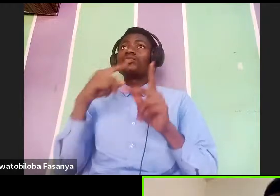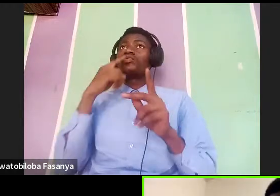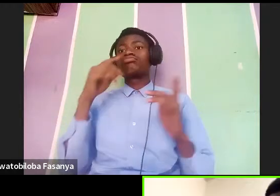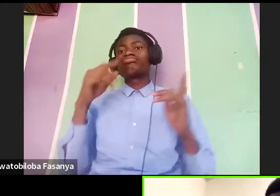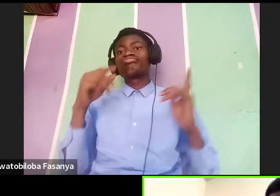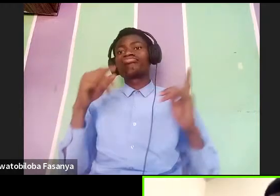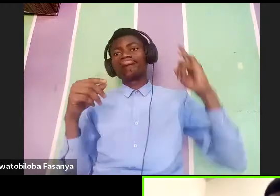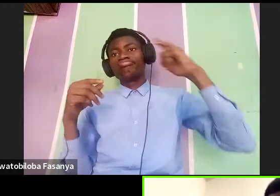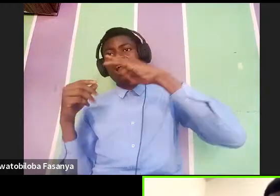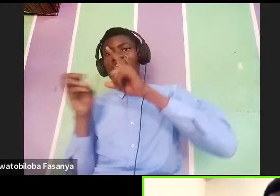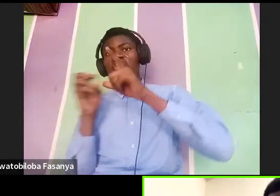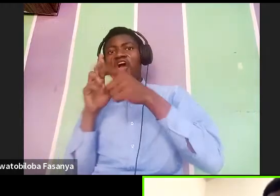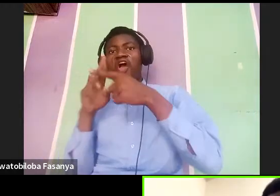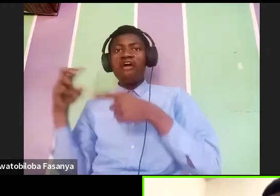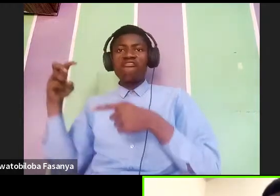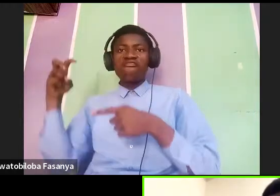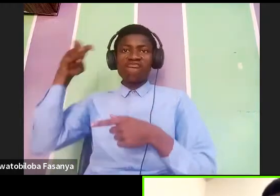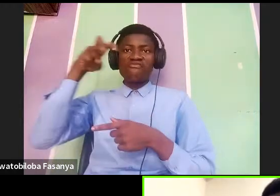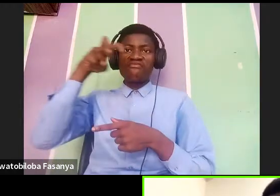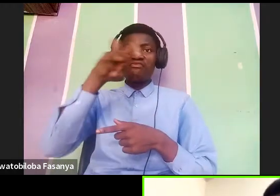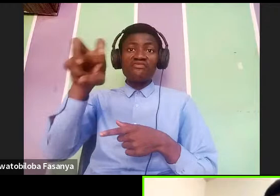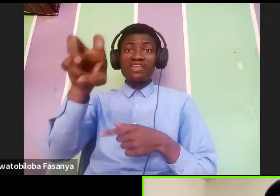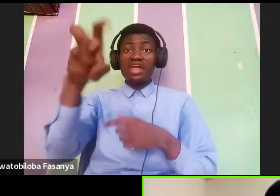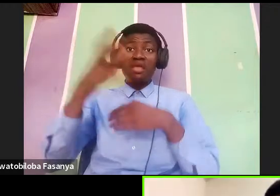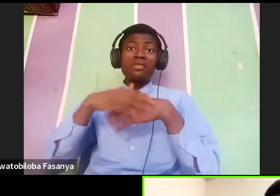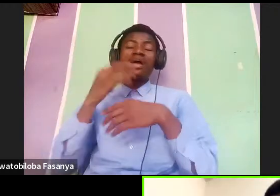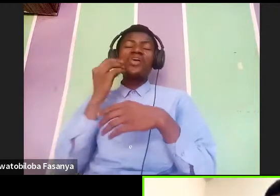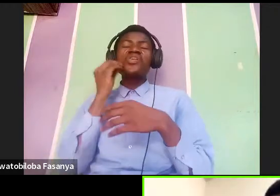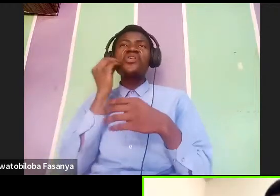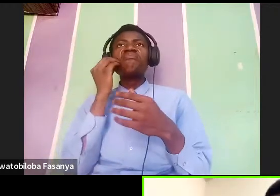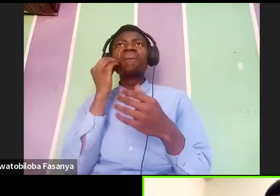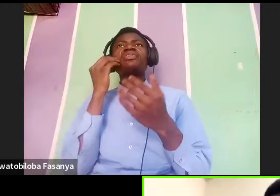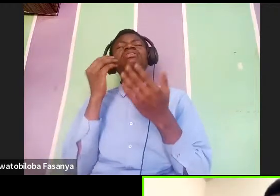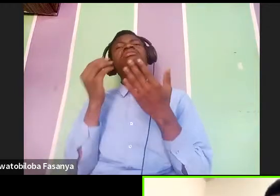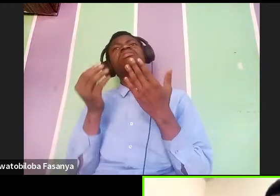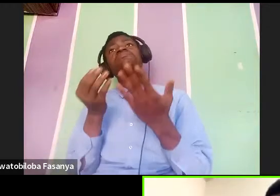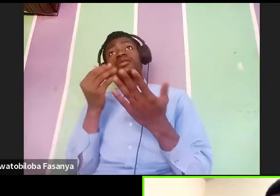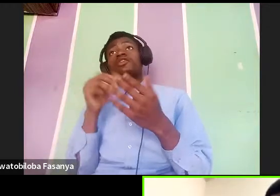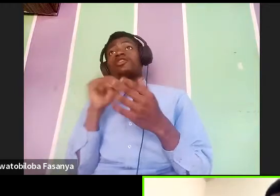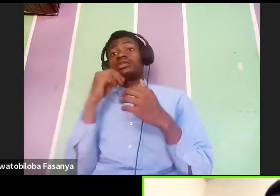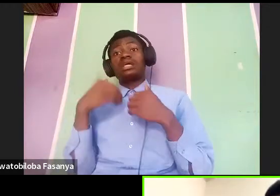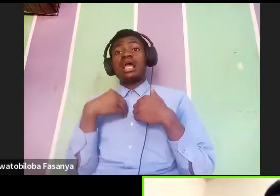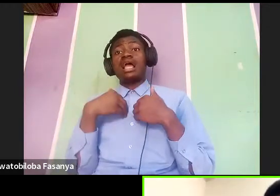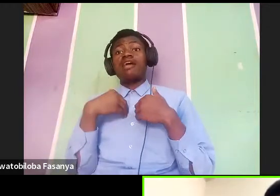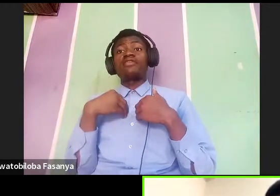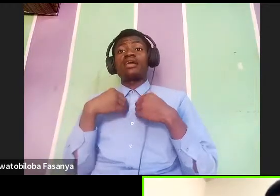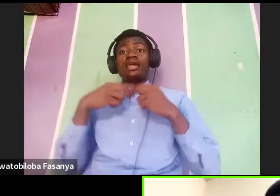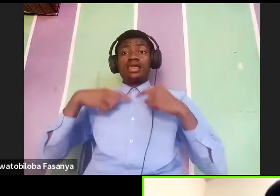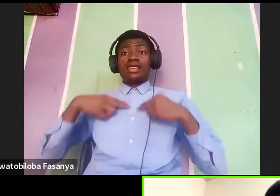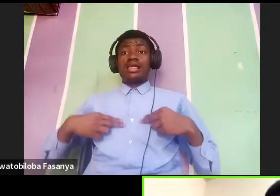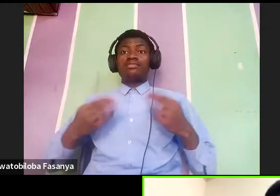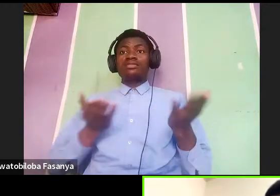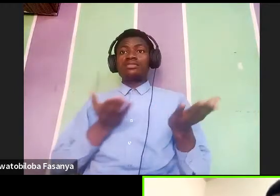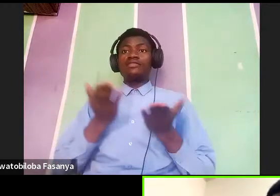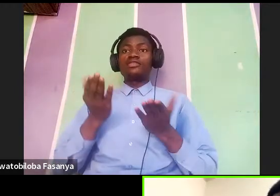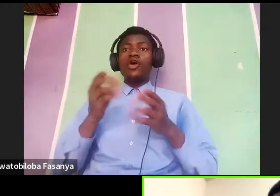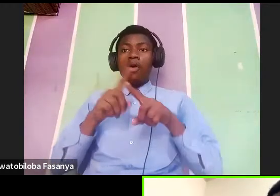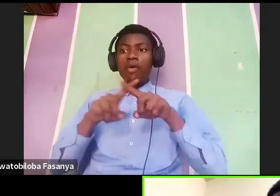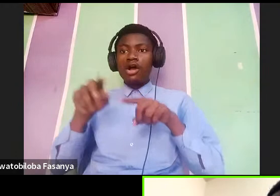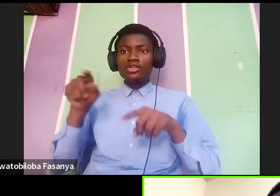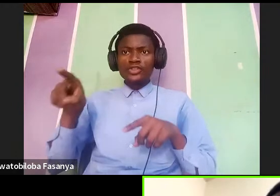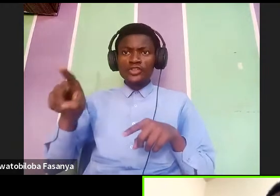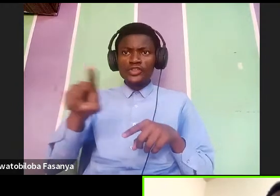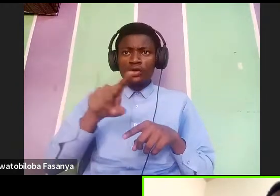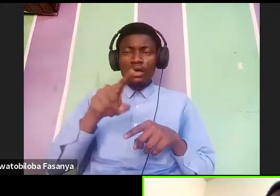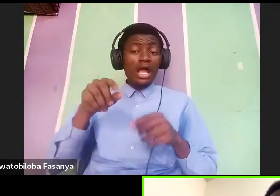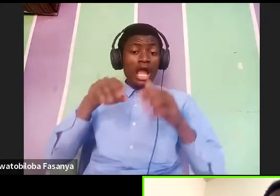access health services. But in general terms, it's, you assessing the burn to see how bad you think this burn is. If